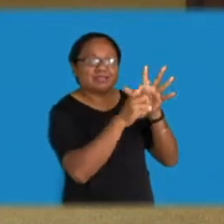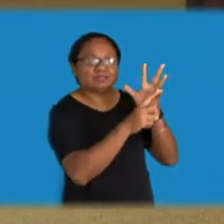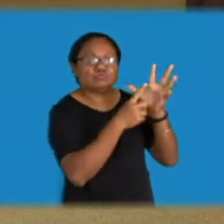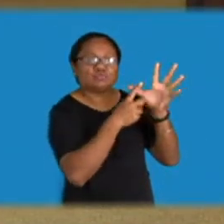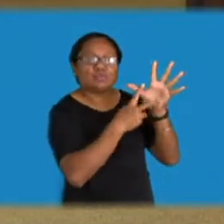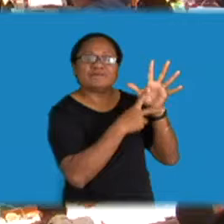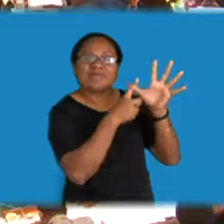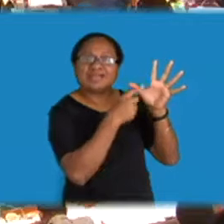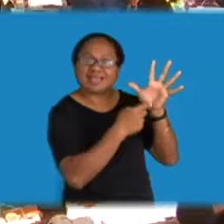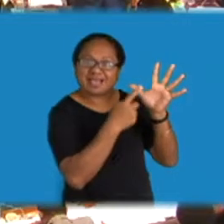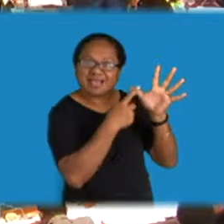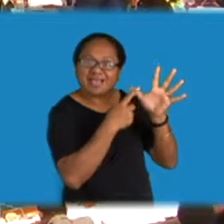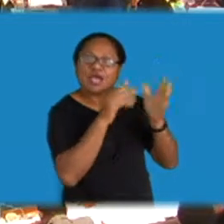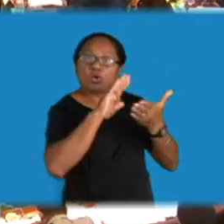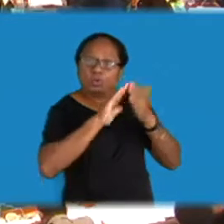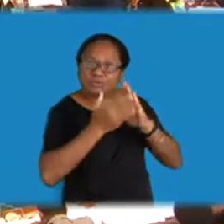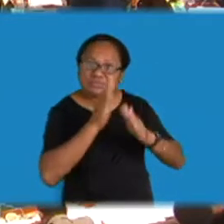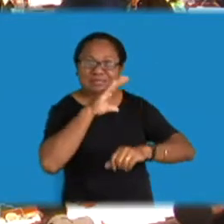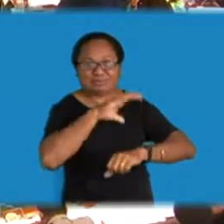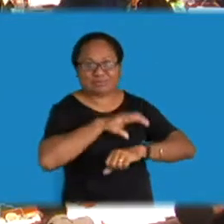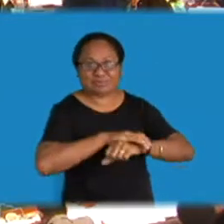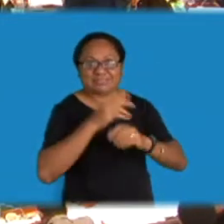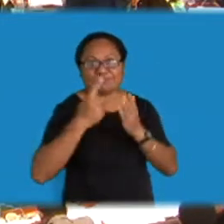Honorable Parmachan.